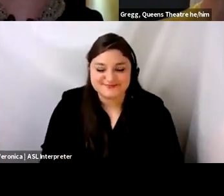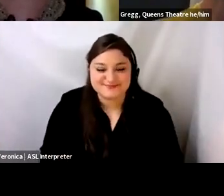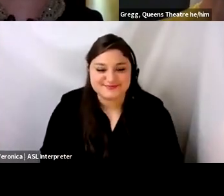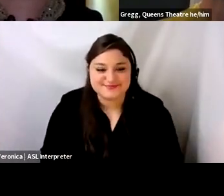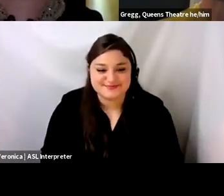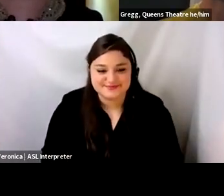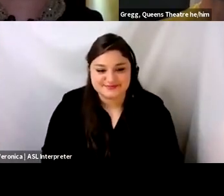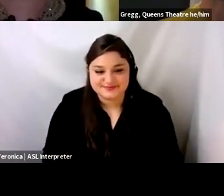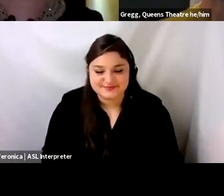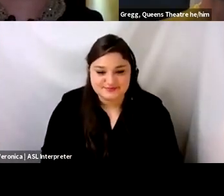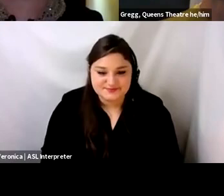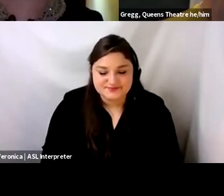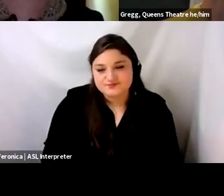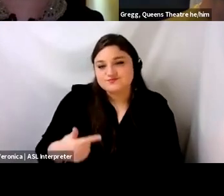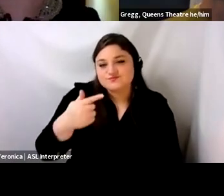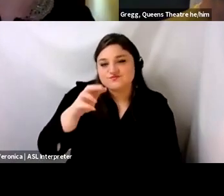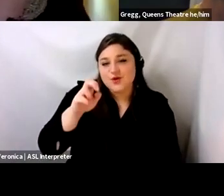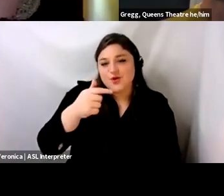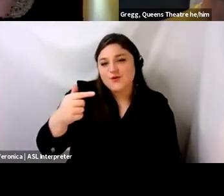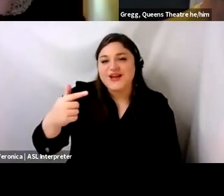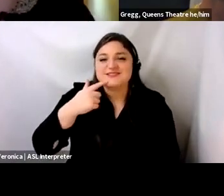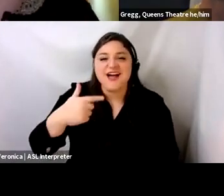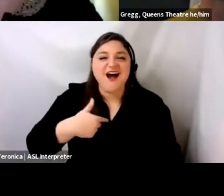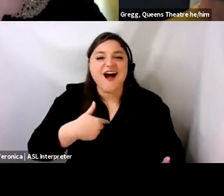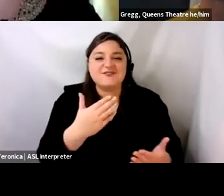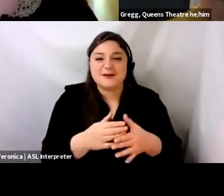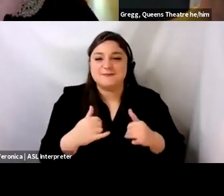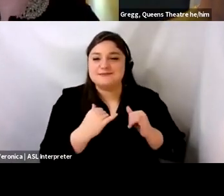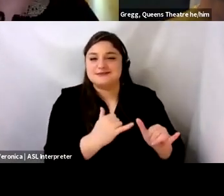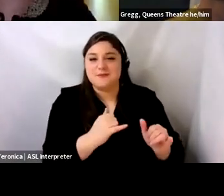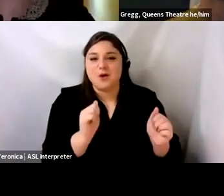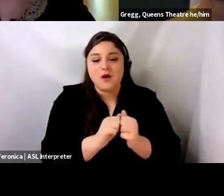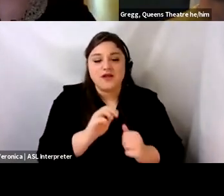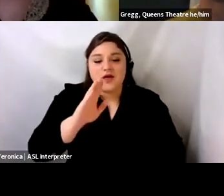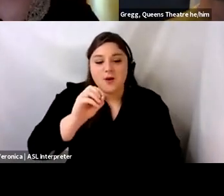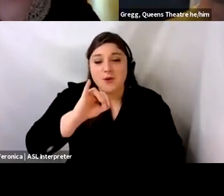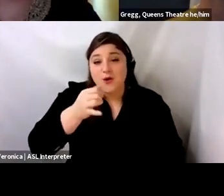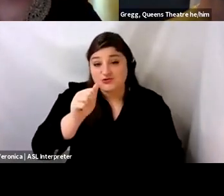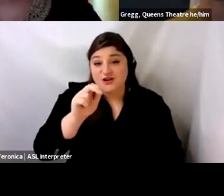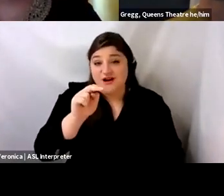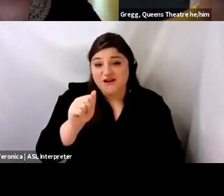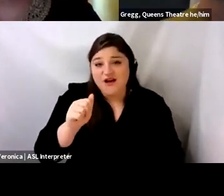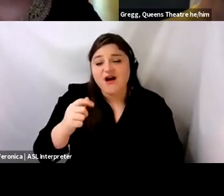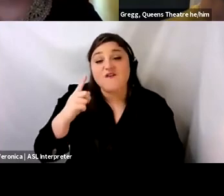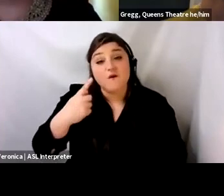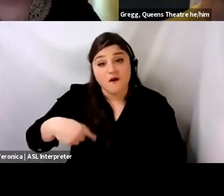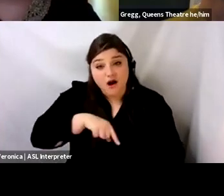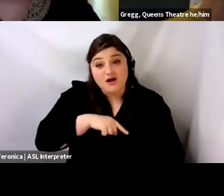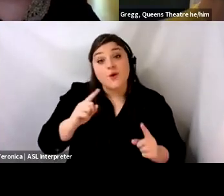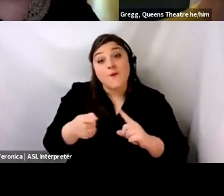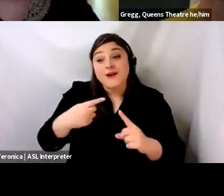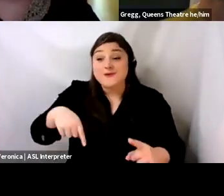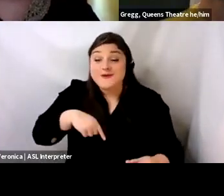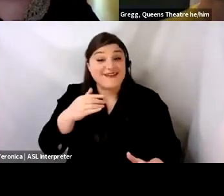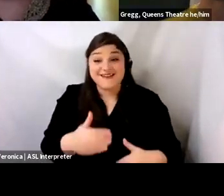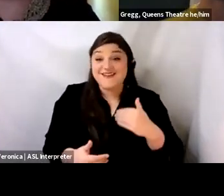uh, just to echo some things Bojana said, again, we were, when all this started, we were really shocked, you know? So, uh, again, uh, we weren't really